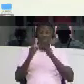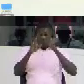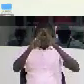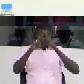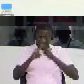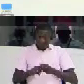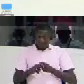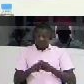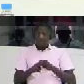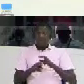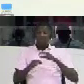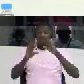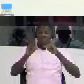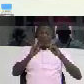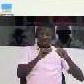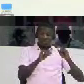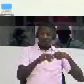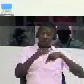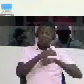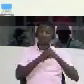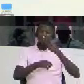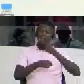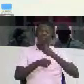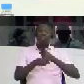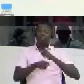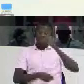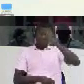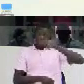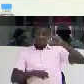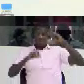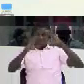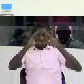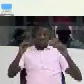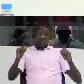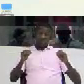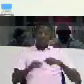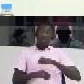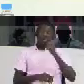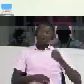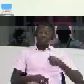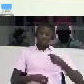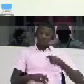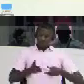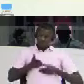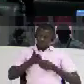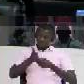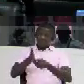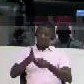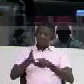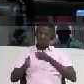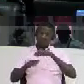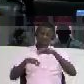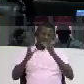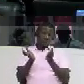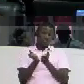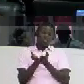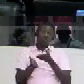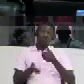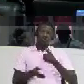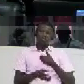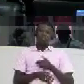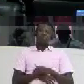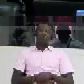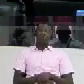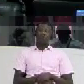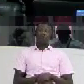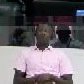disciplinary matters within the Gambia Police Force. And I am the head of that unit. My